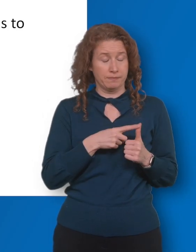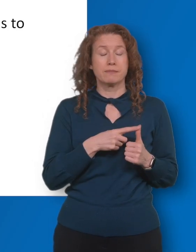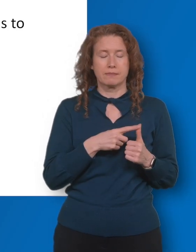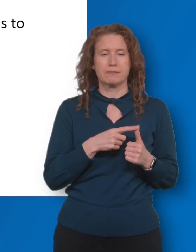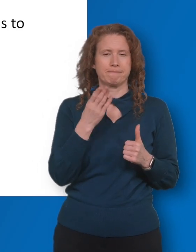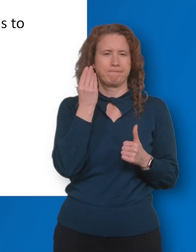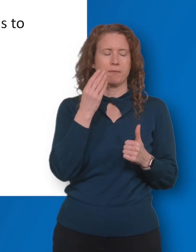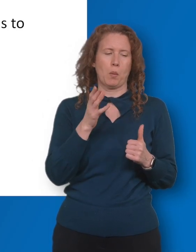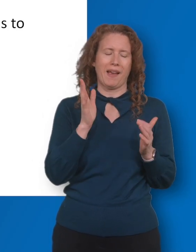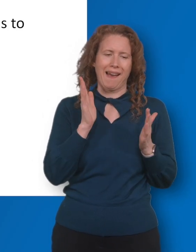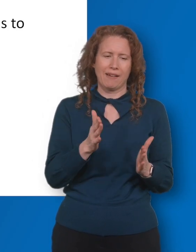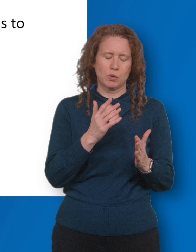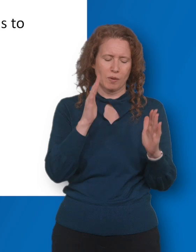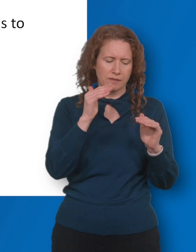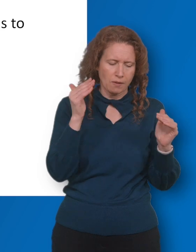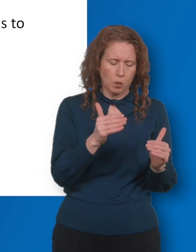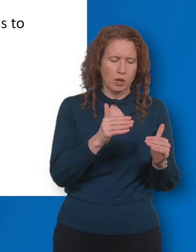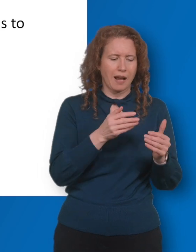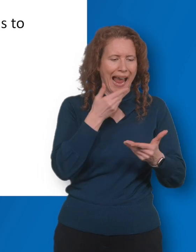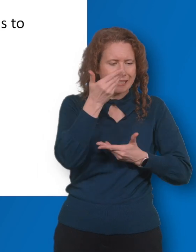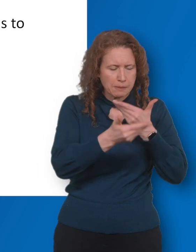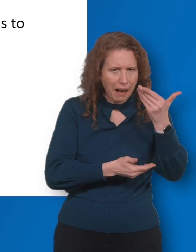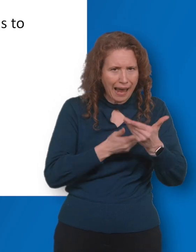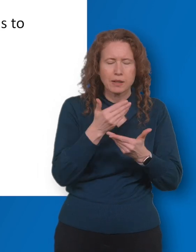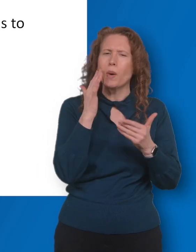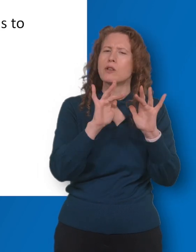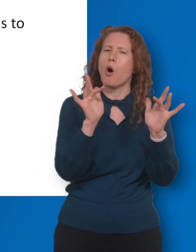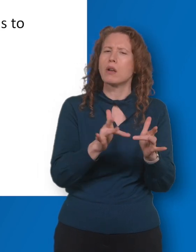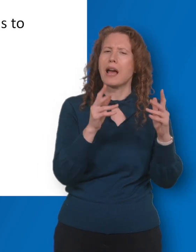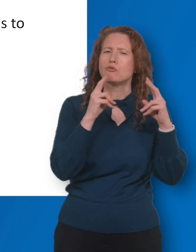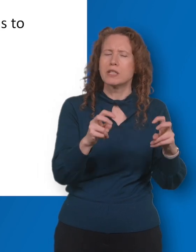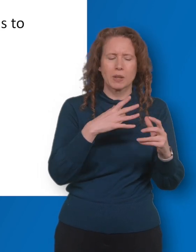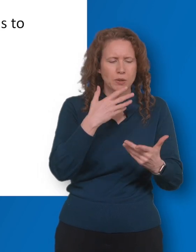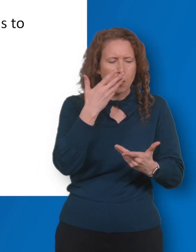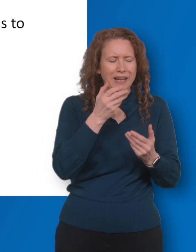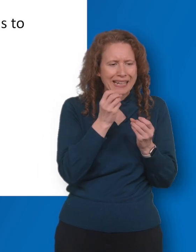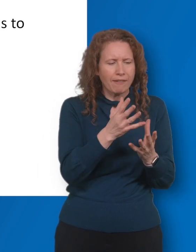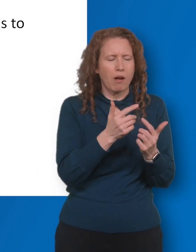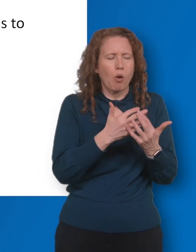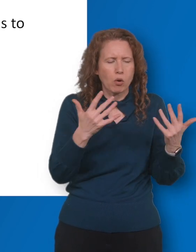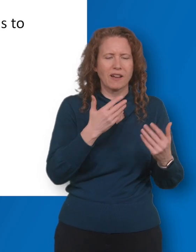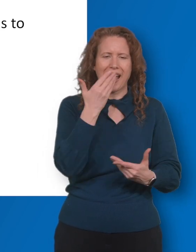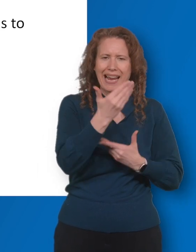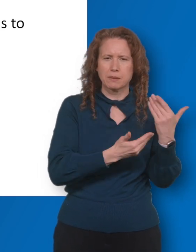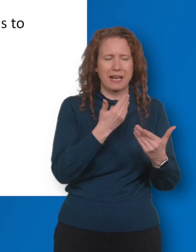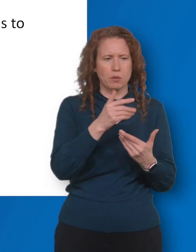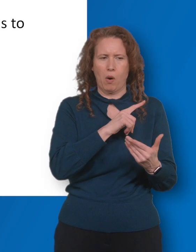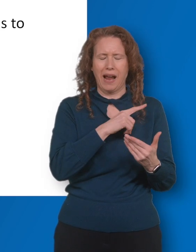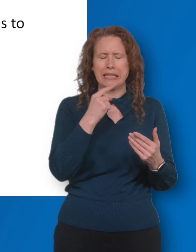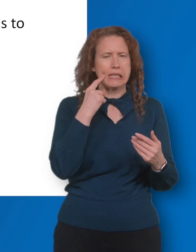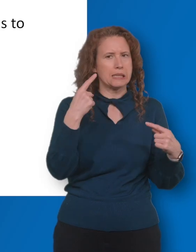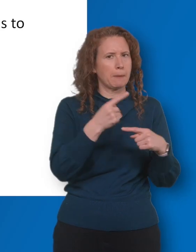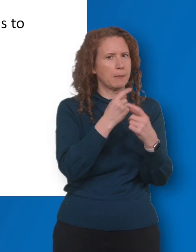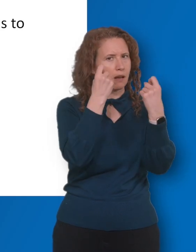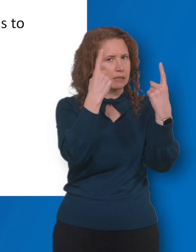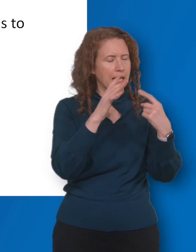on instructions, on framing in online research to avoid misunderstandings. So really clearly